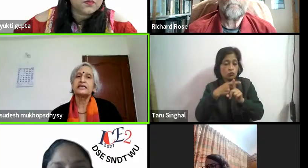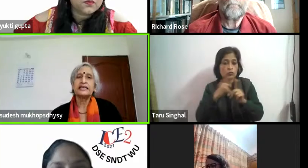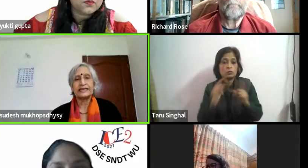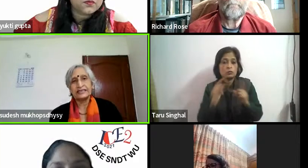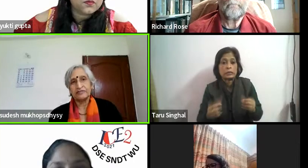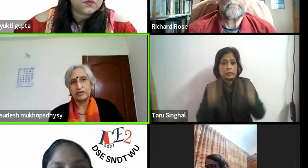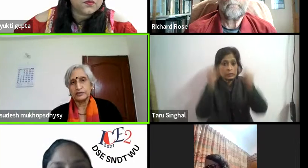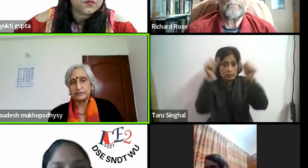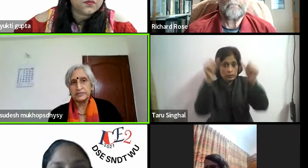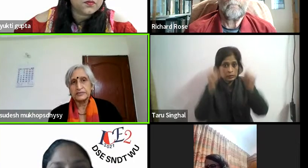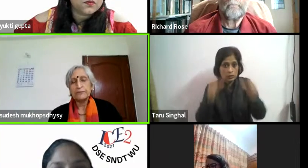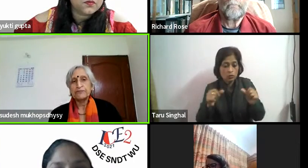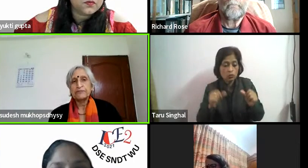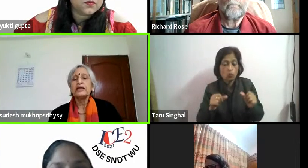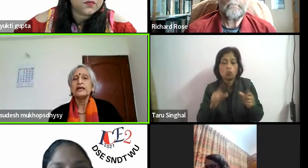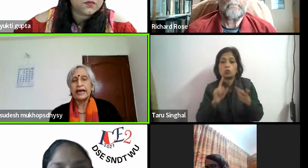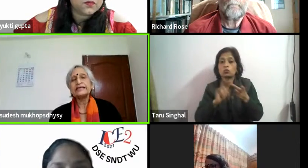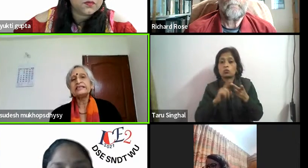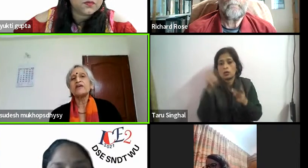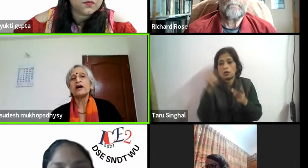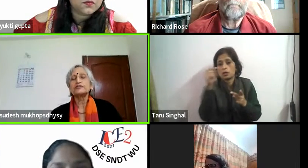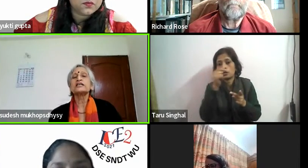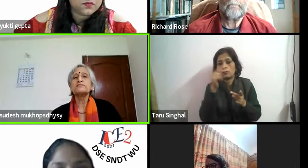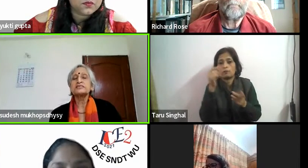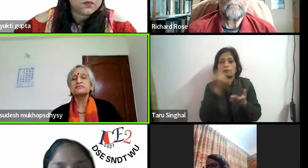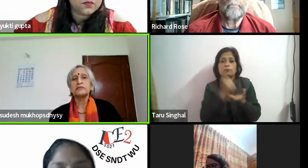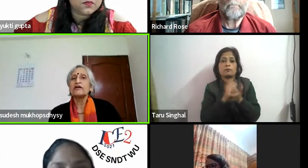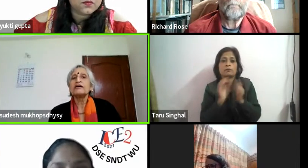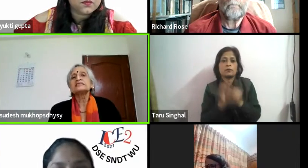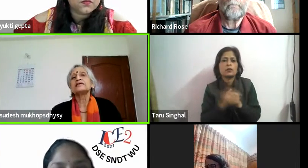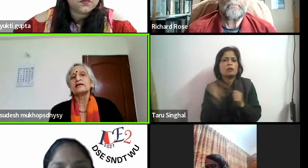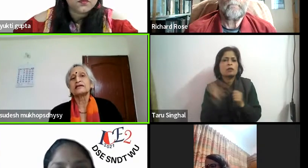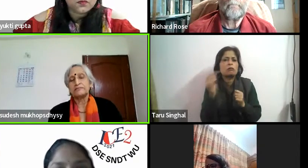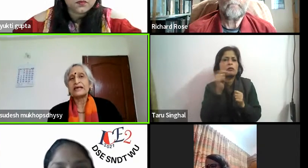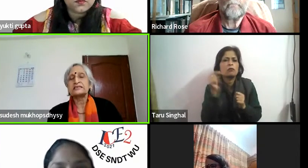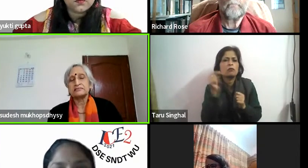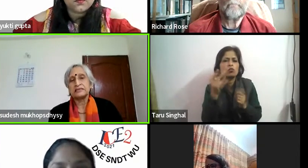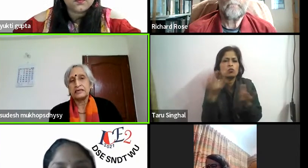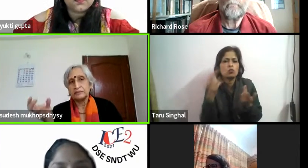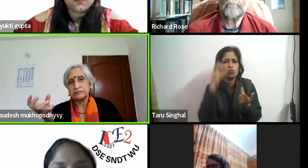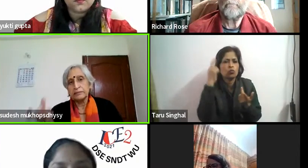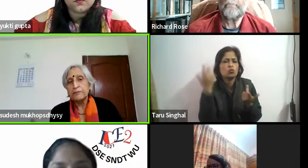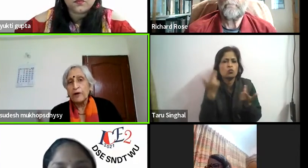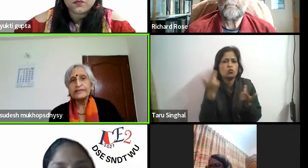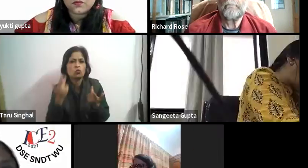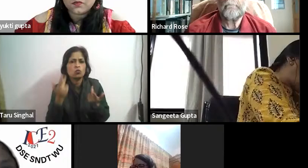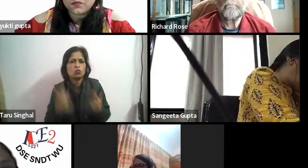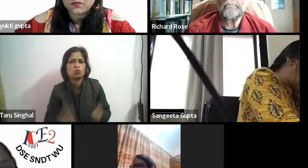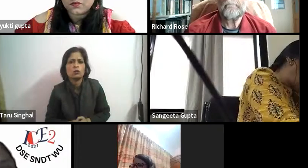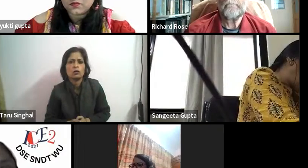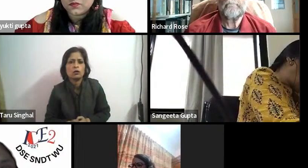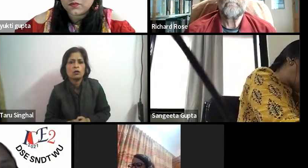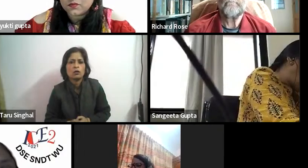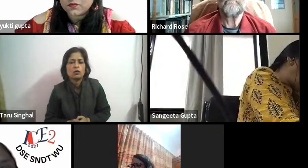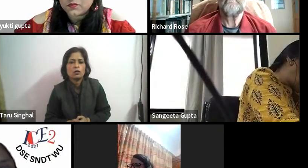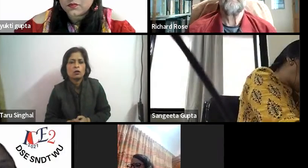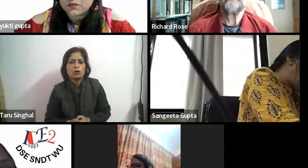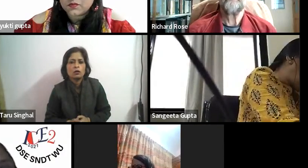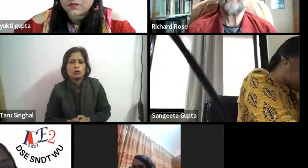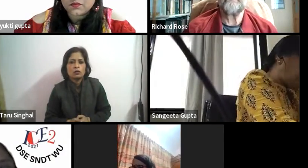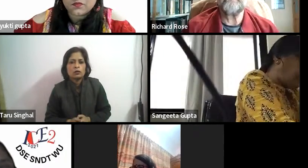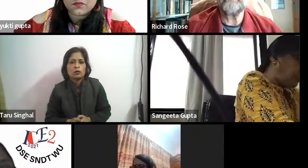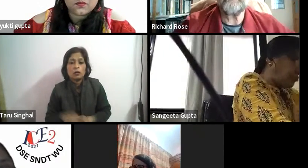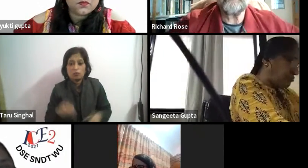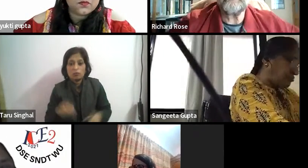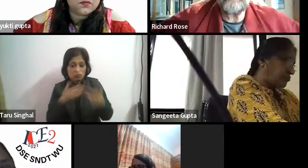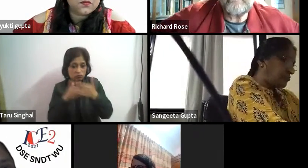us to see negative outcomes. Negative outcomes, because they take importance whenever there are